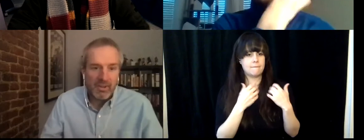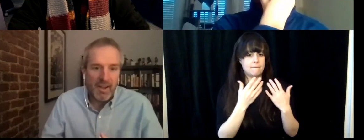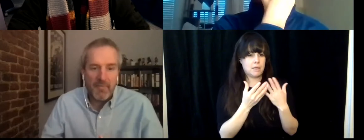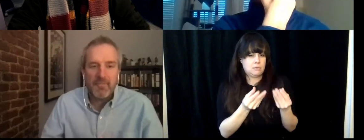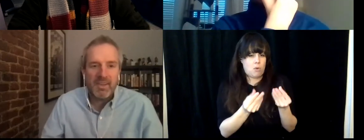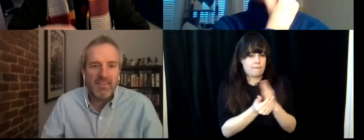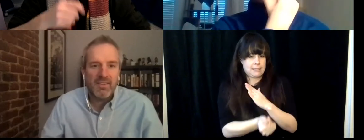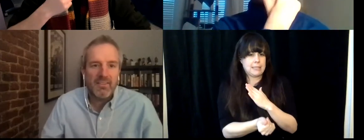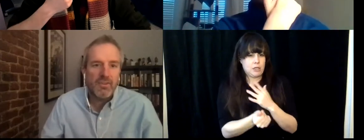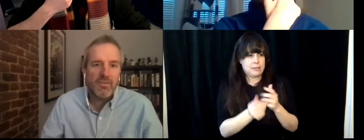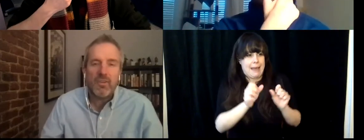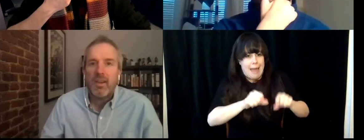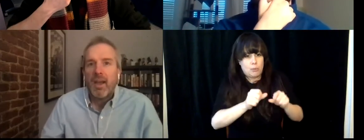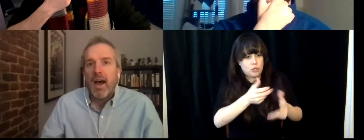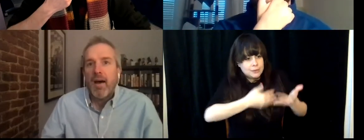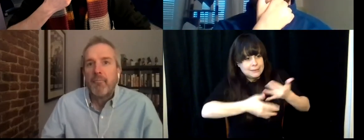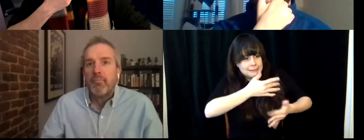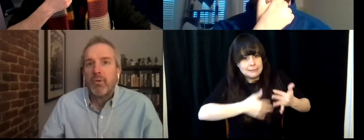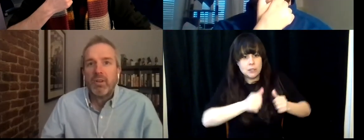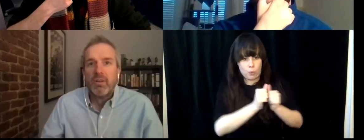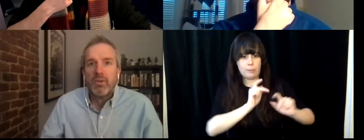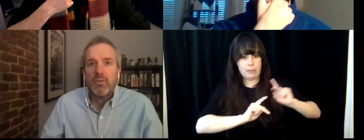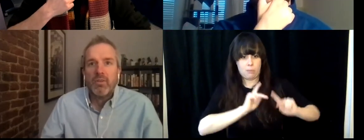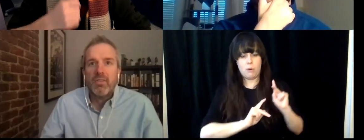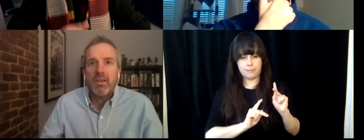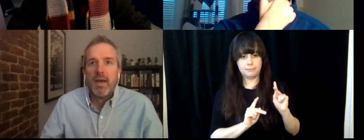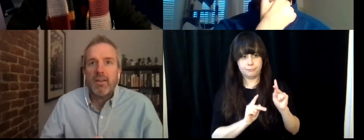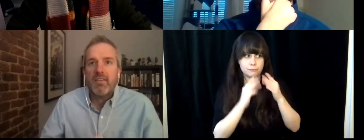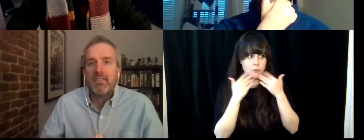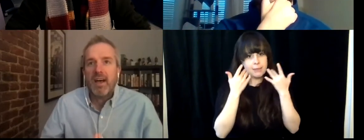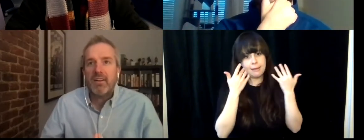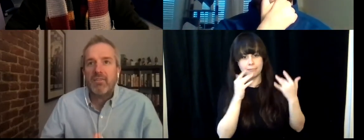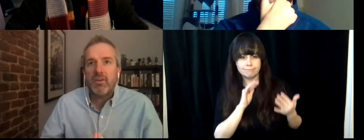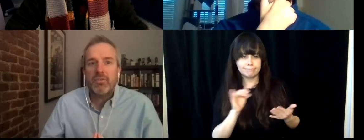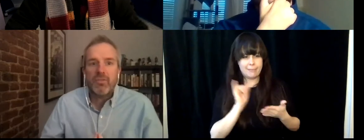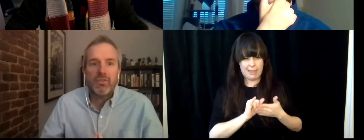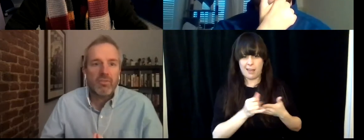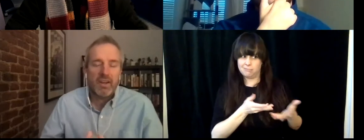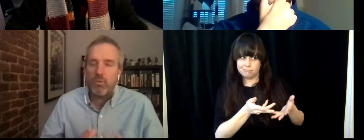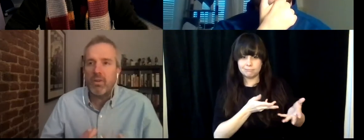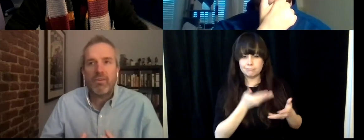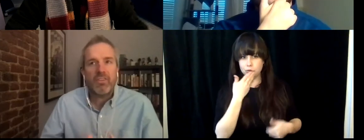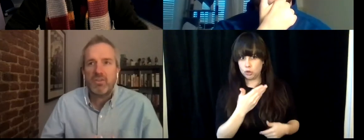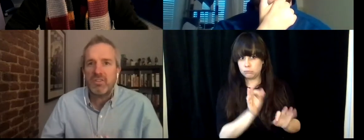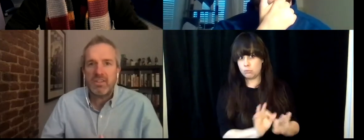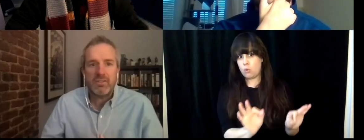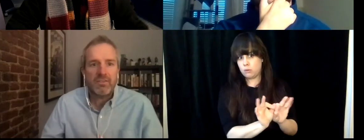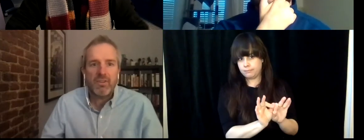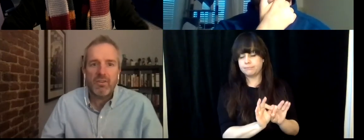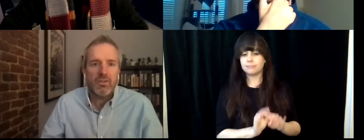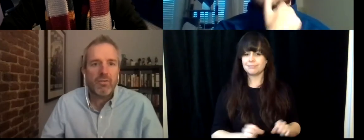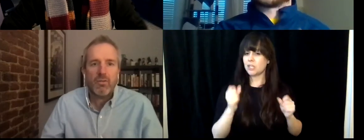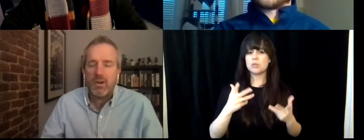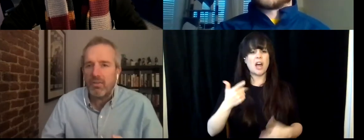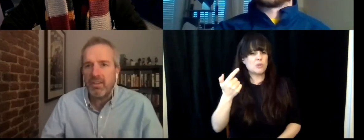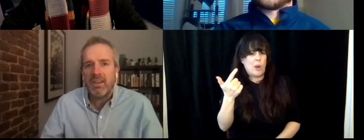hospitable is huge. But really, when you think about it, it's a lot of those kind of 21st century skills. So,